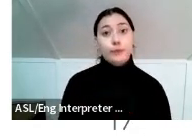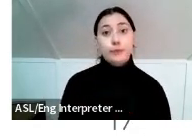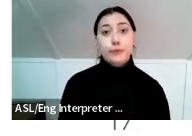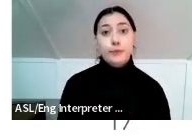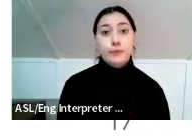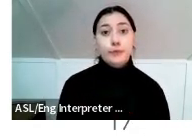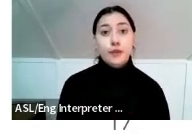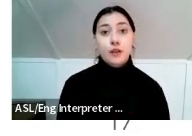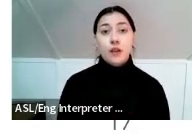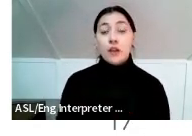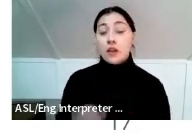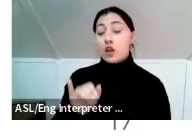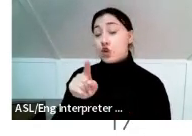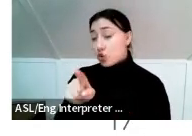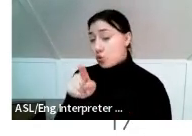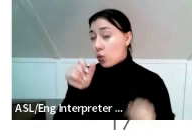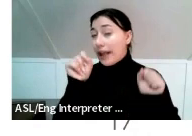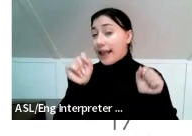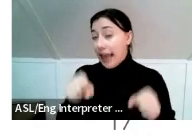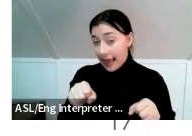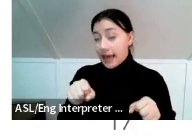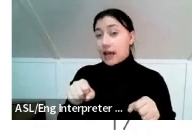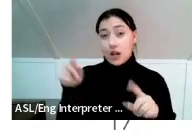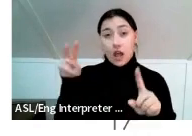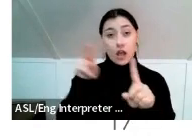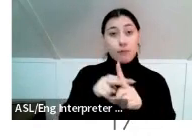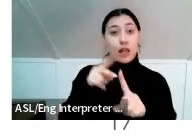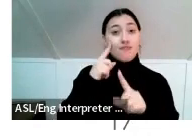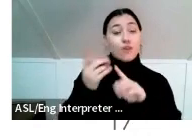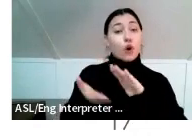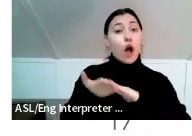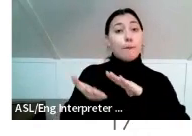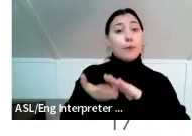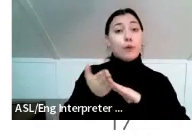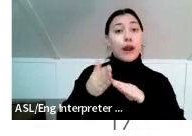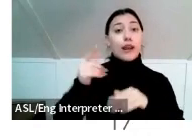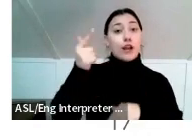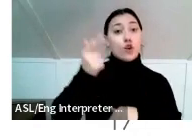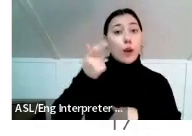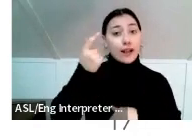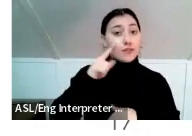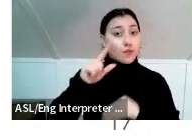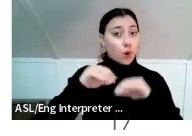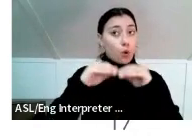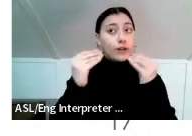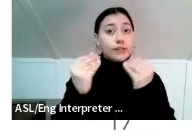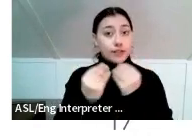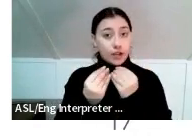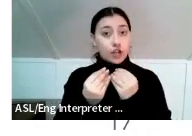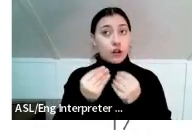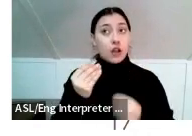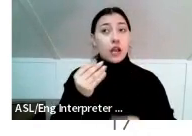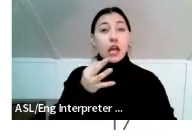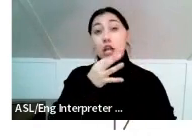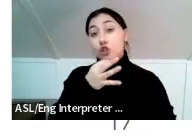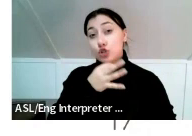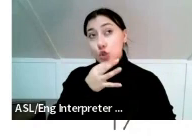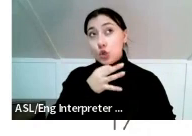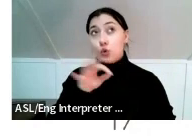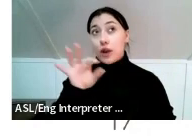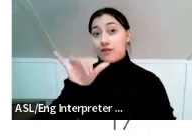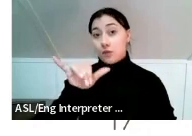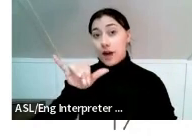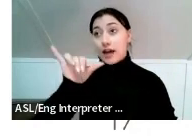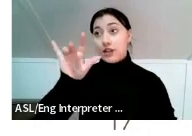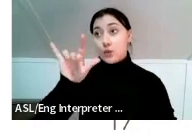You can apply for operating grants for organizations, and this upcoming